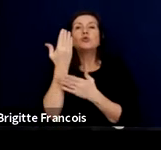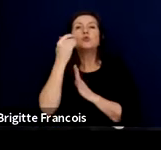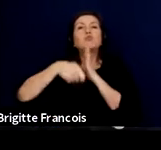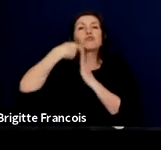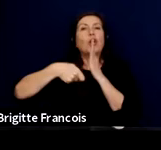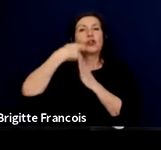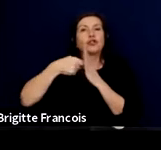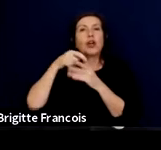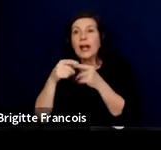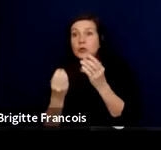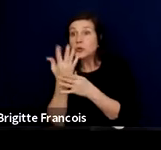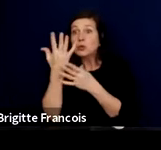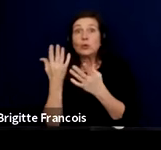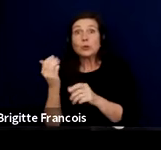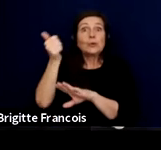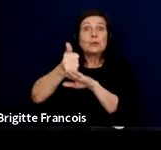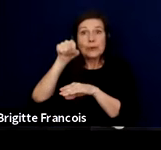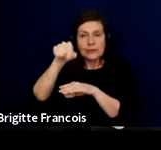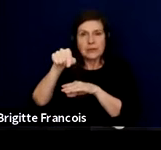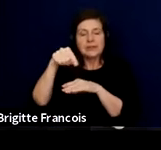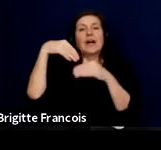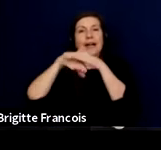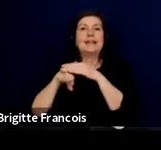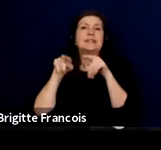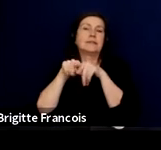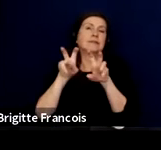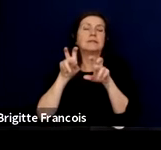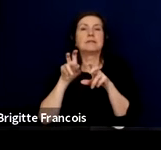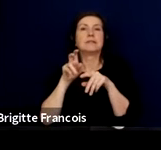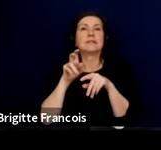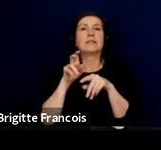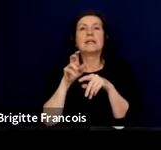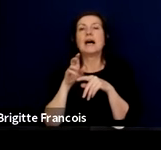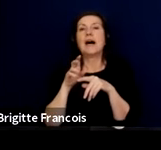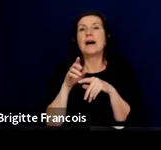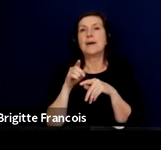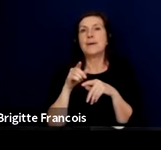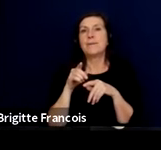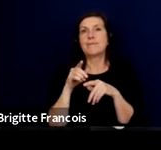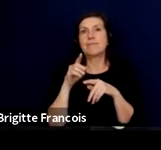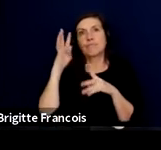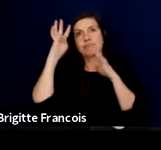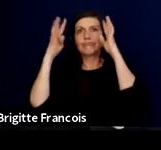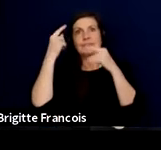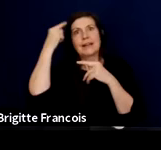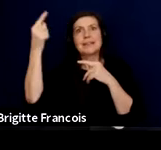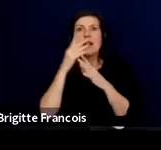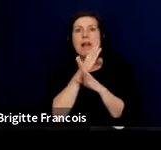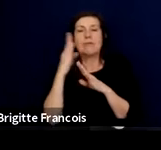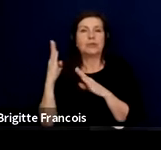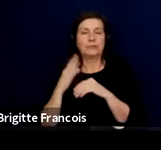where the organization can come and find users, you mean? Yes, it